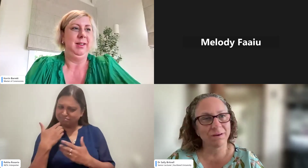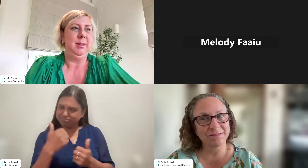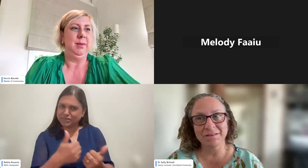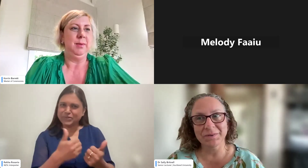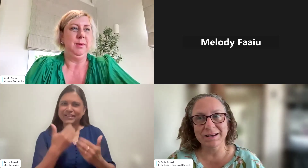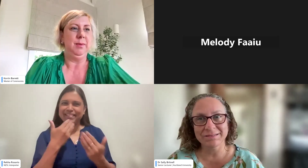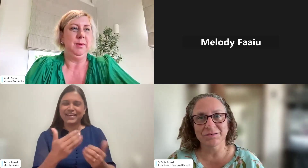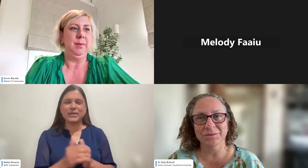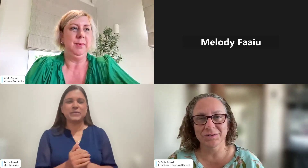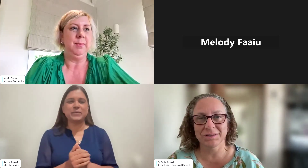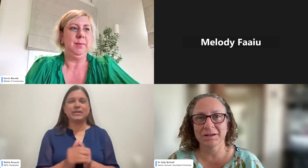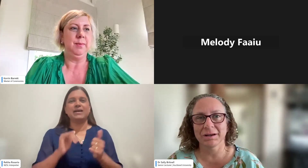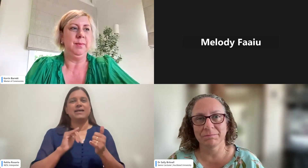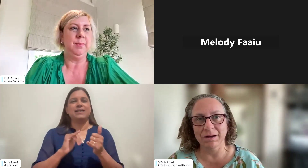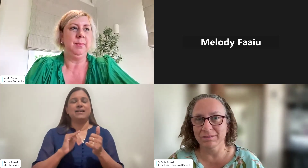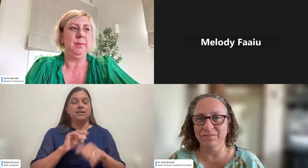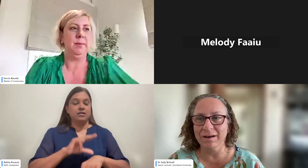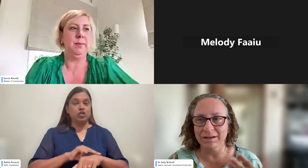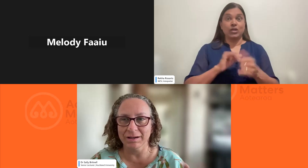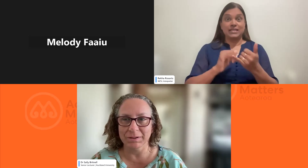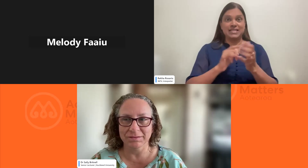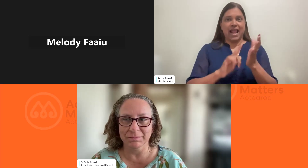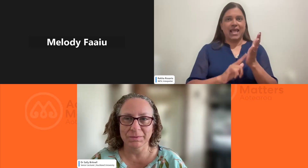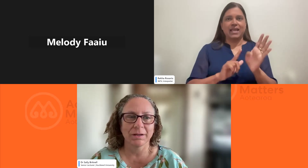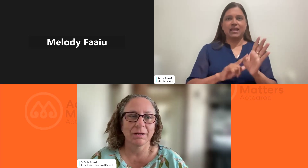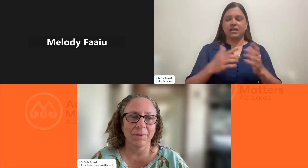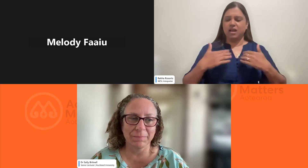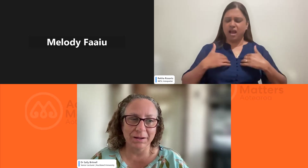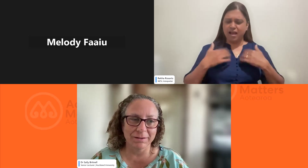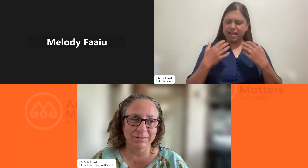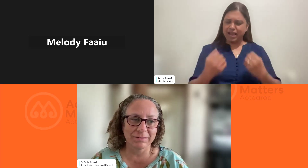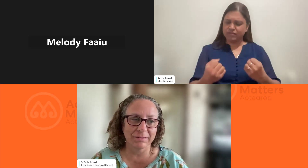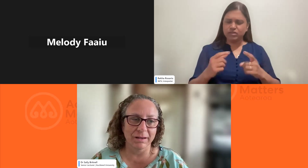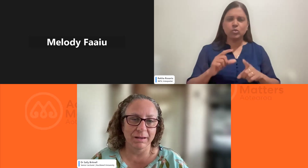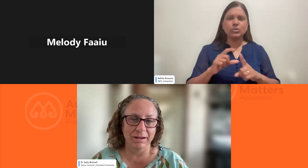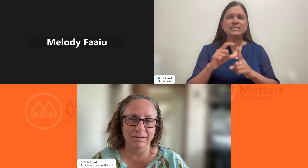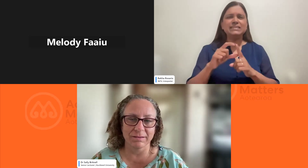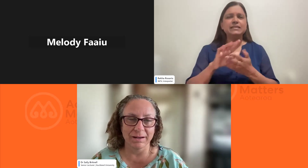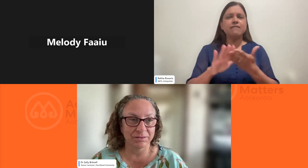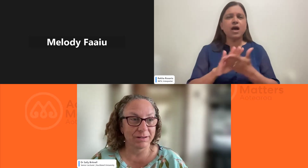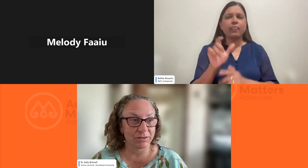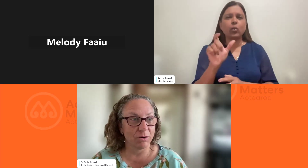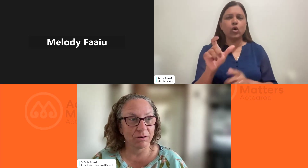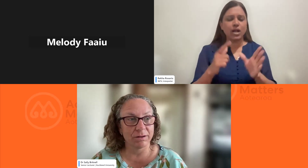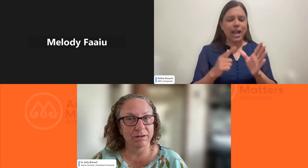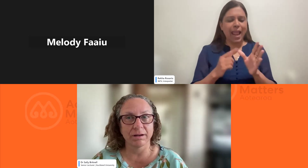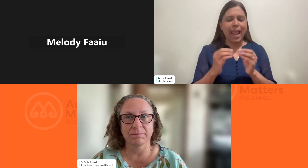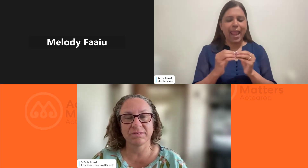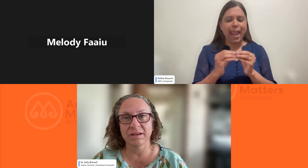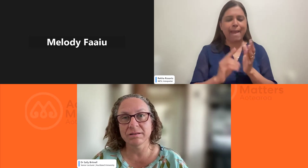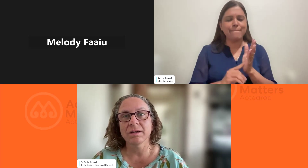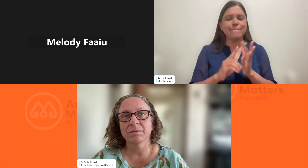Well, I've been asked to talk to you today about defining ableism. My background is as a lecturer, as